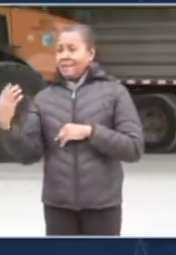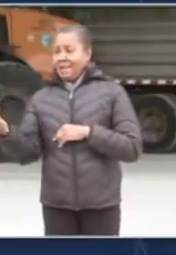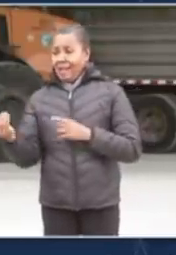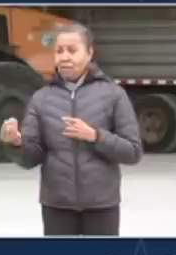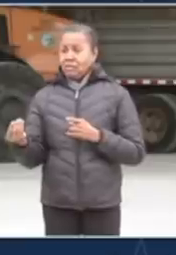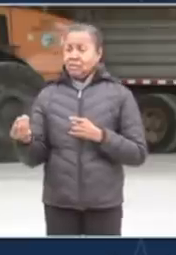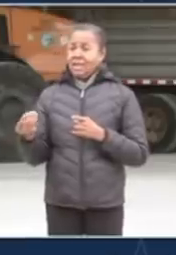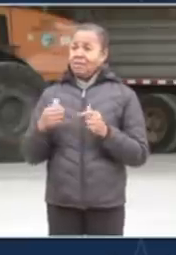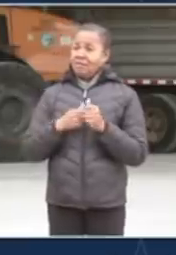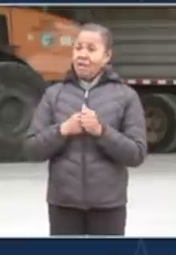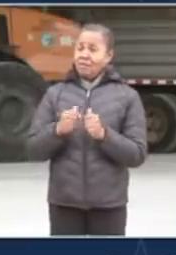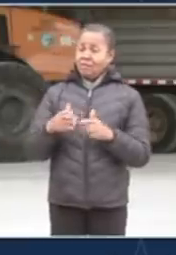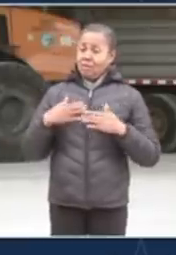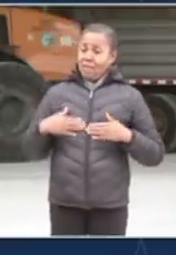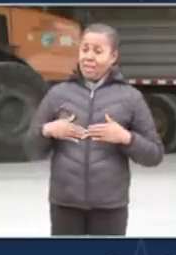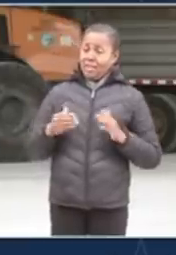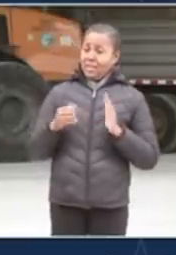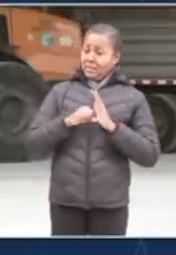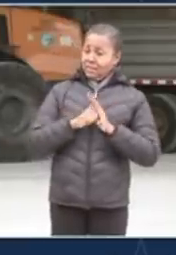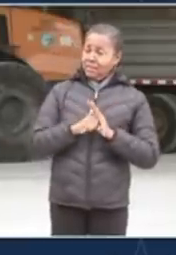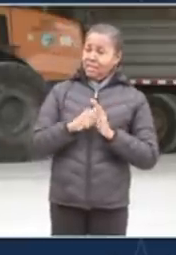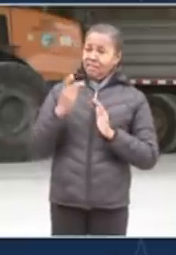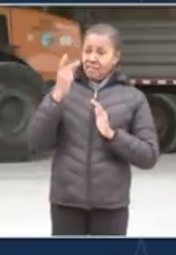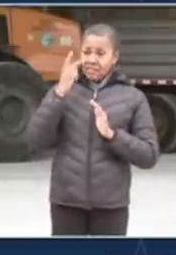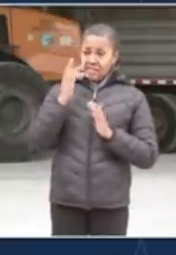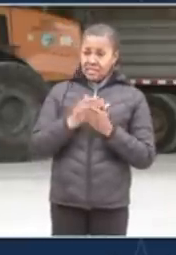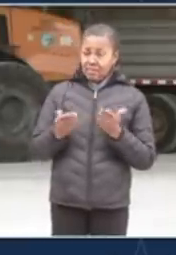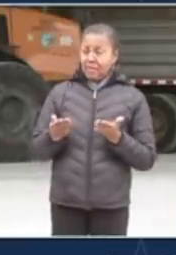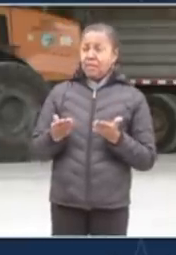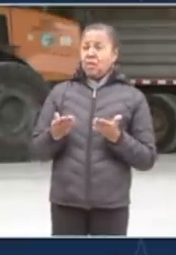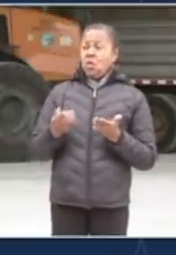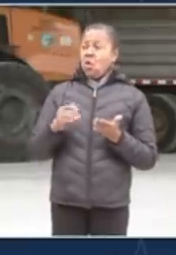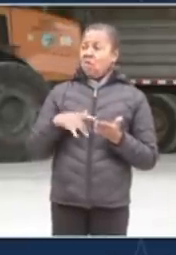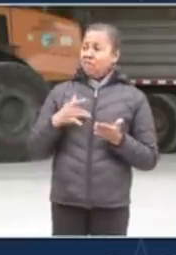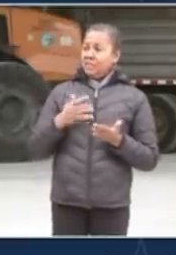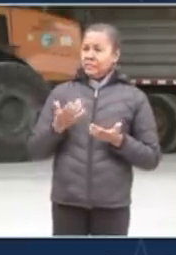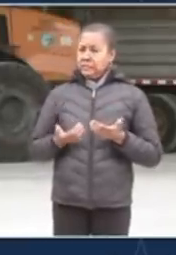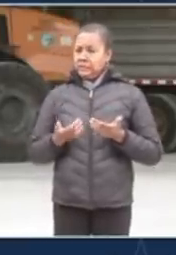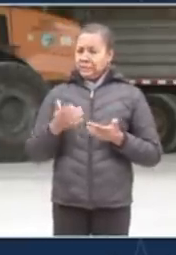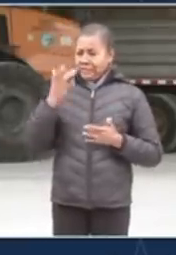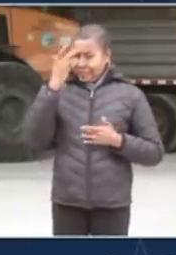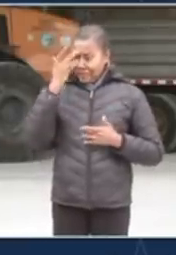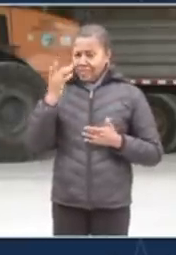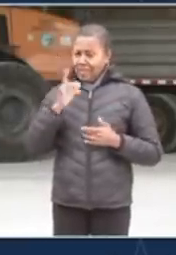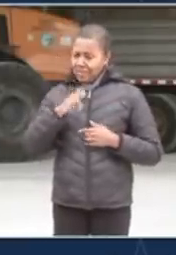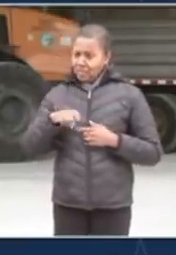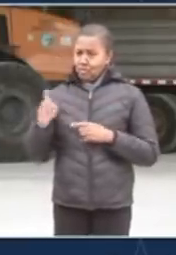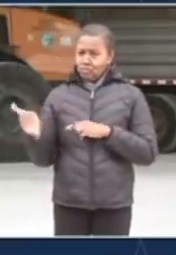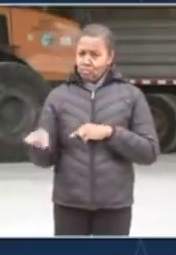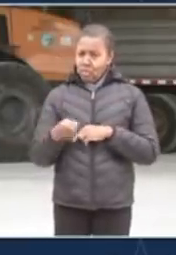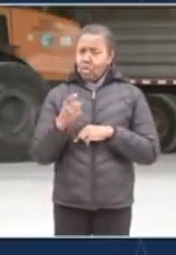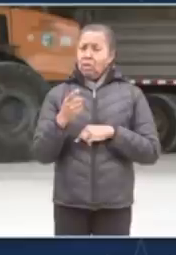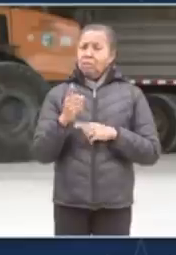are following their body and their symptoms. If they see something or they're feeling like they're sick, then they need to make sure